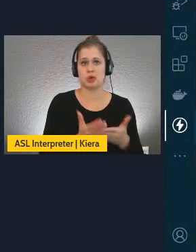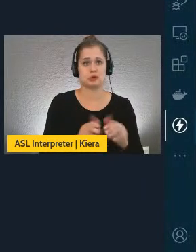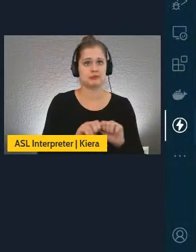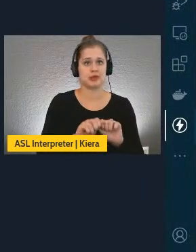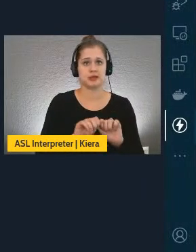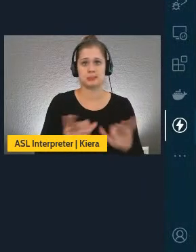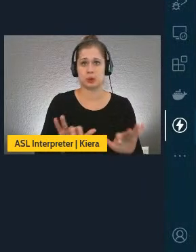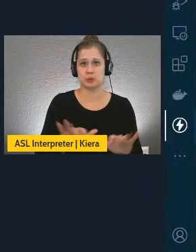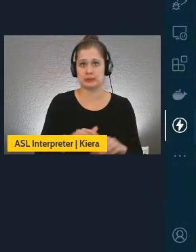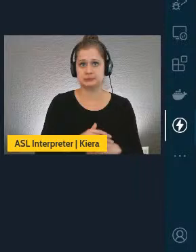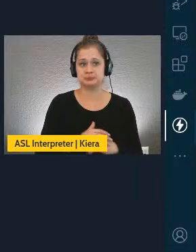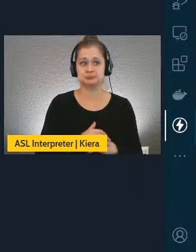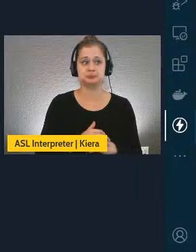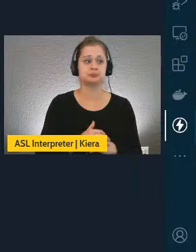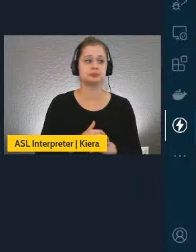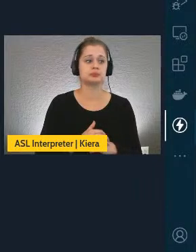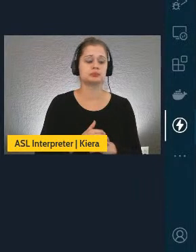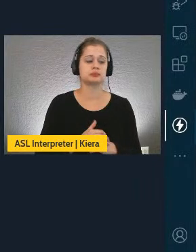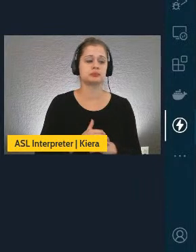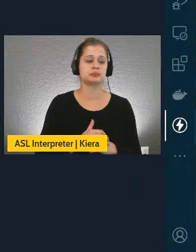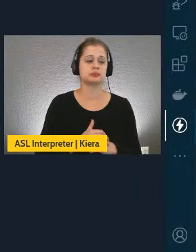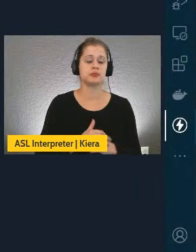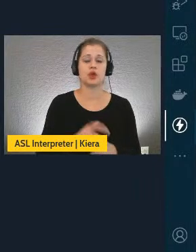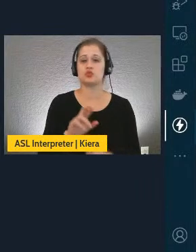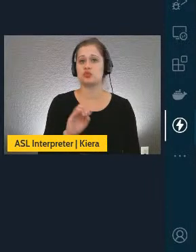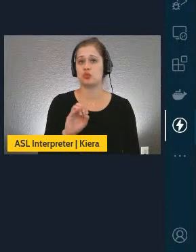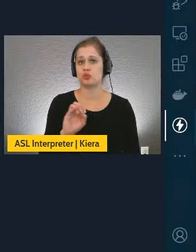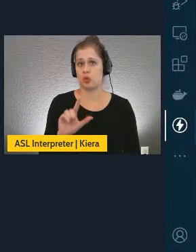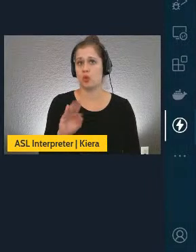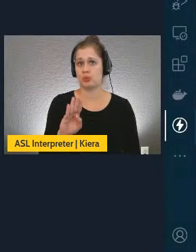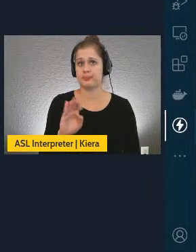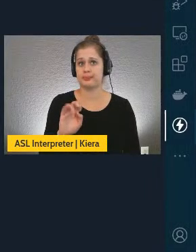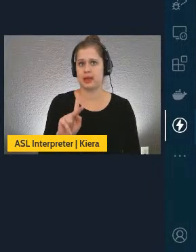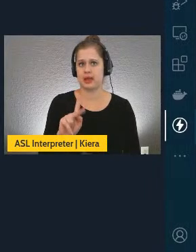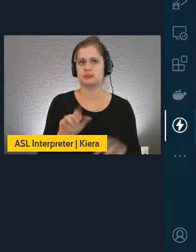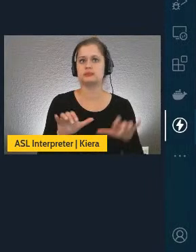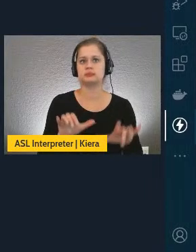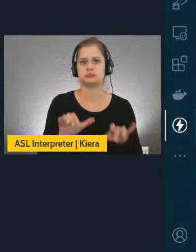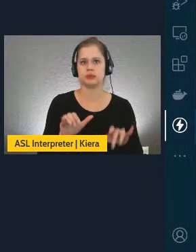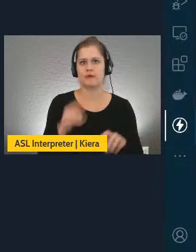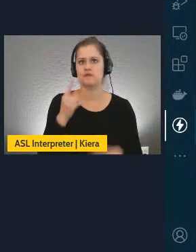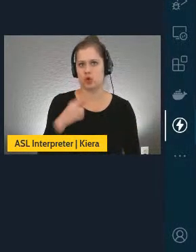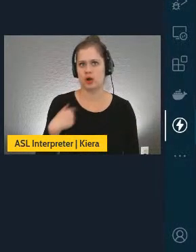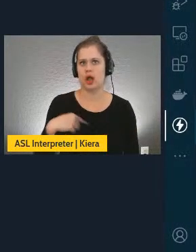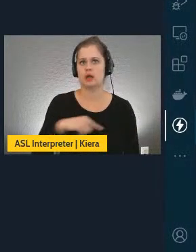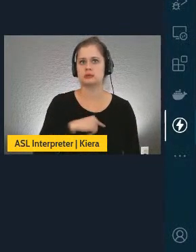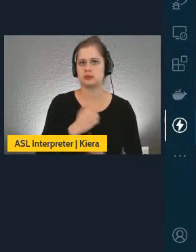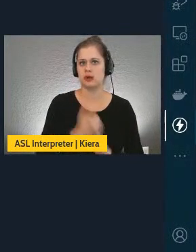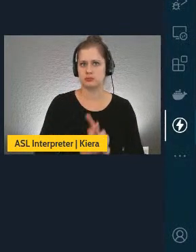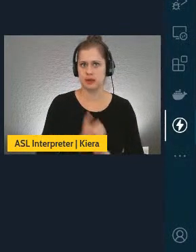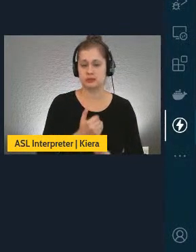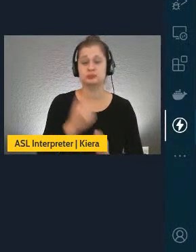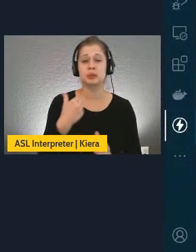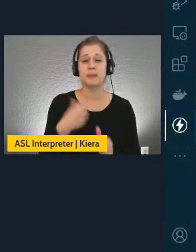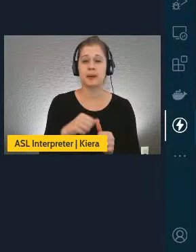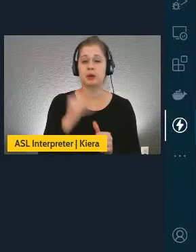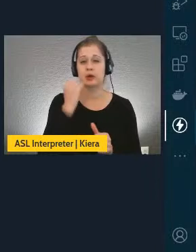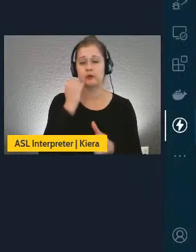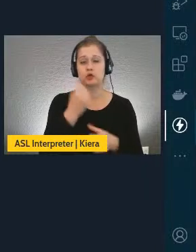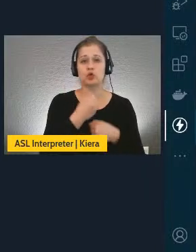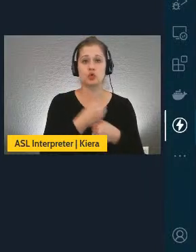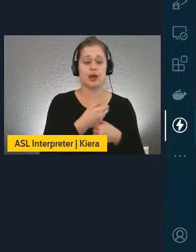and the rollback was done for us. So if you remember, if you create an additional